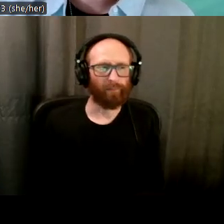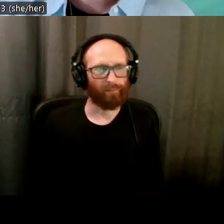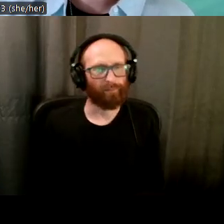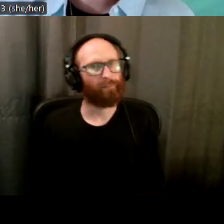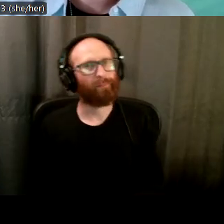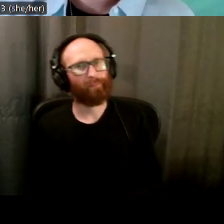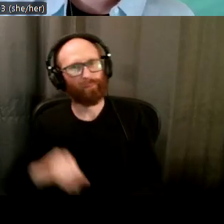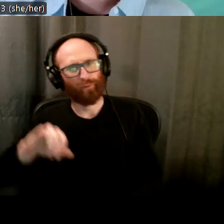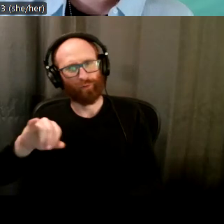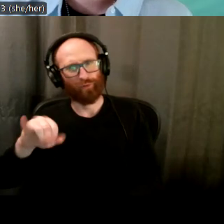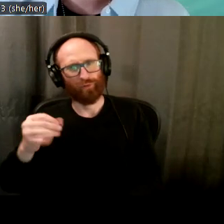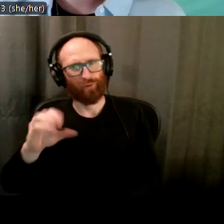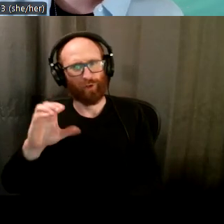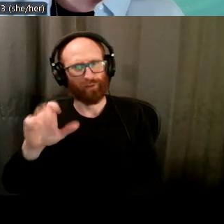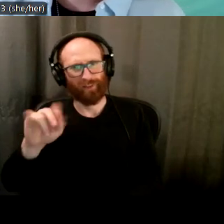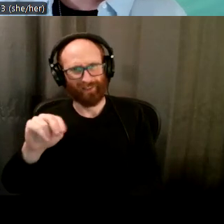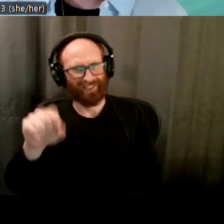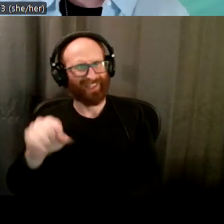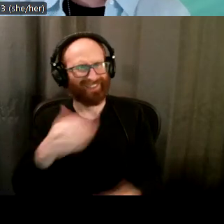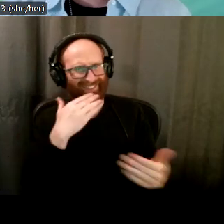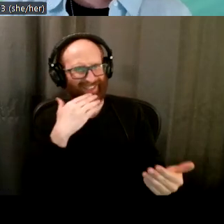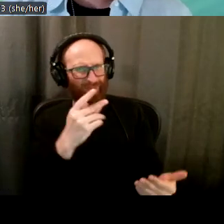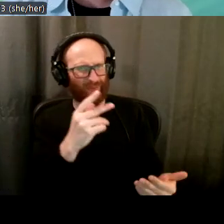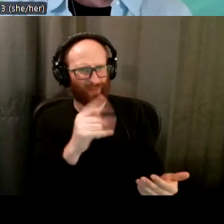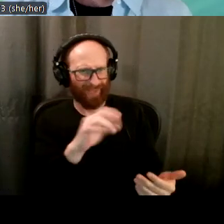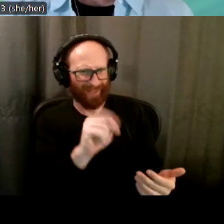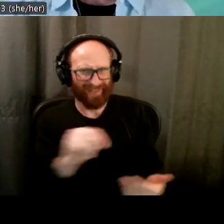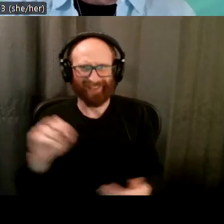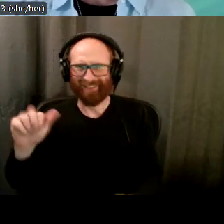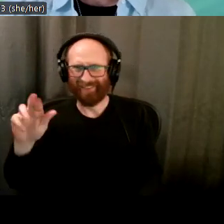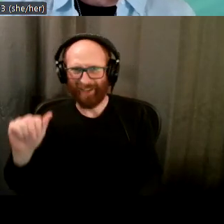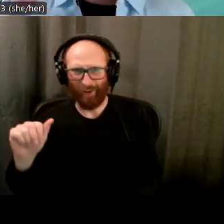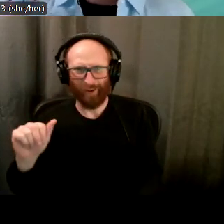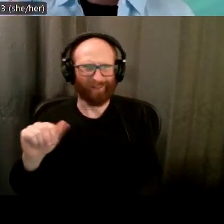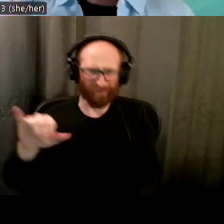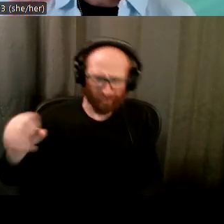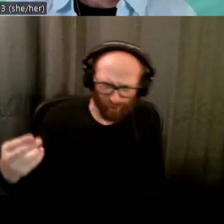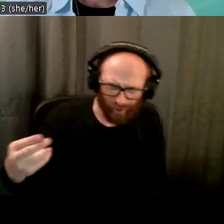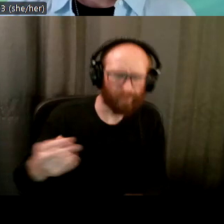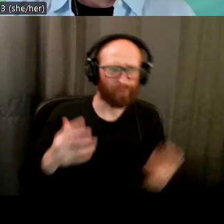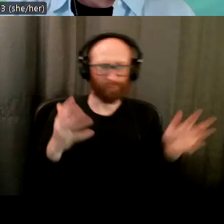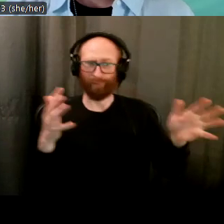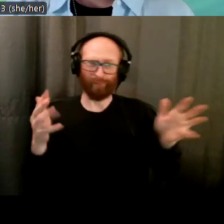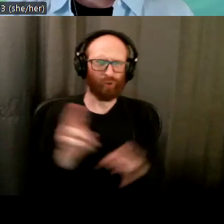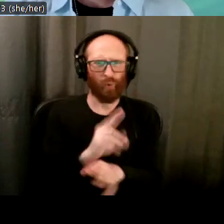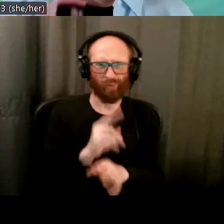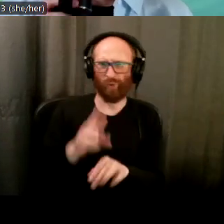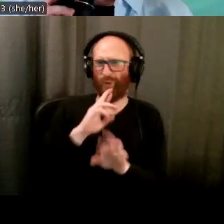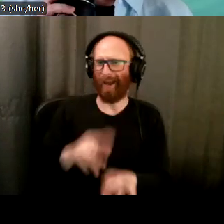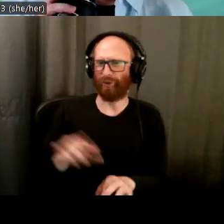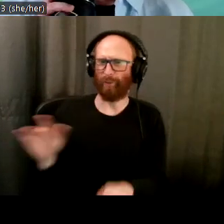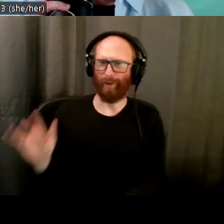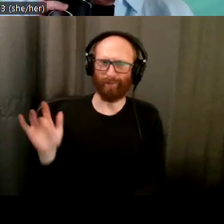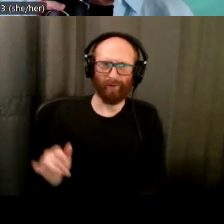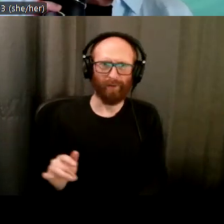thank you so much, Caitlin and Sarah. Let's give it up for Caitlin, Sarah, and Josh with our reaction buttons, and above